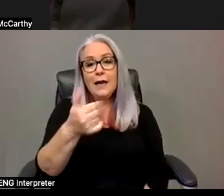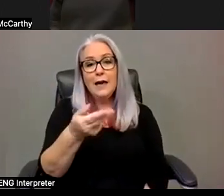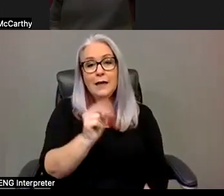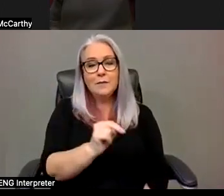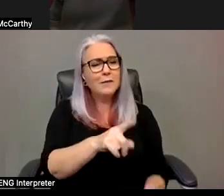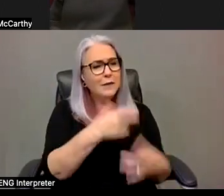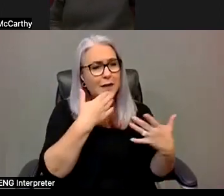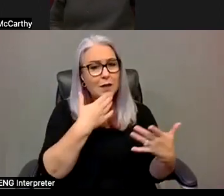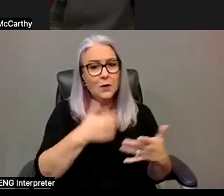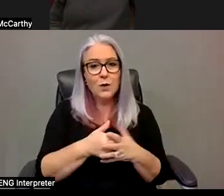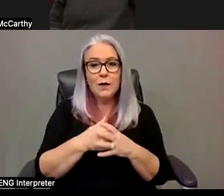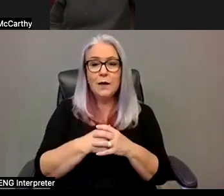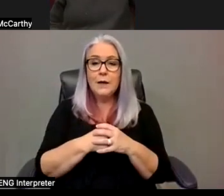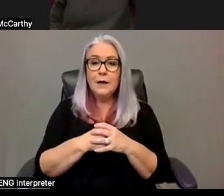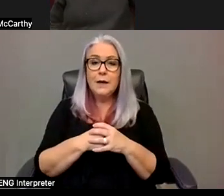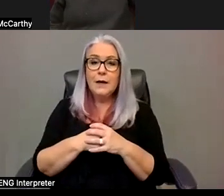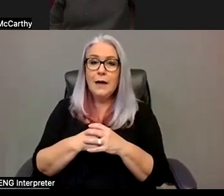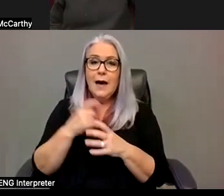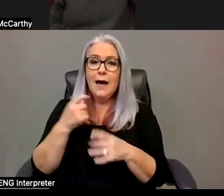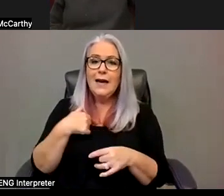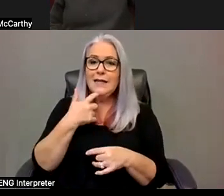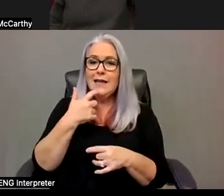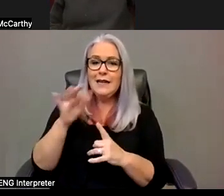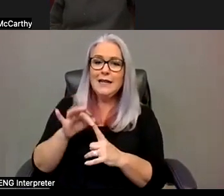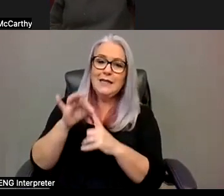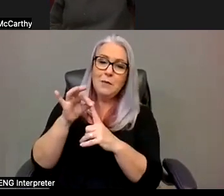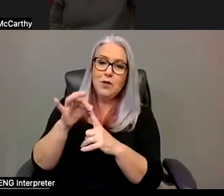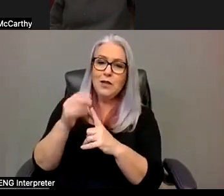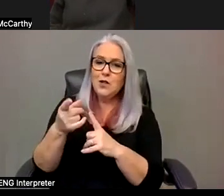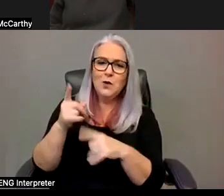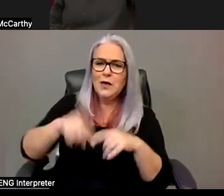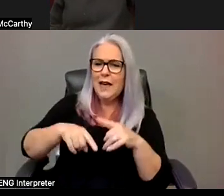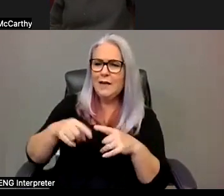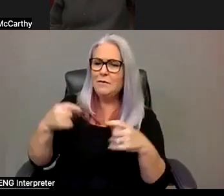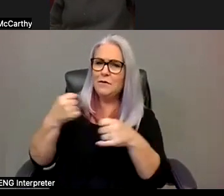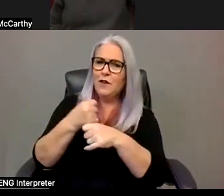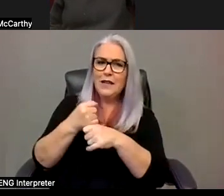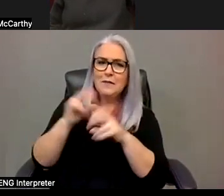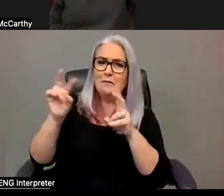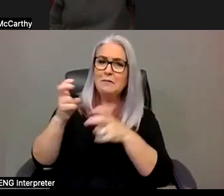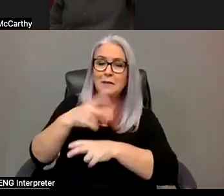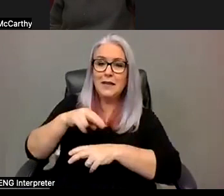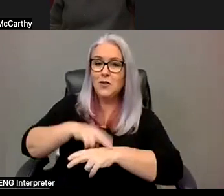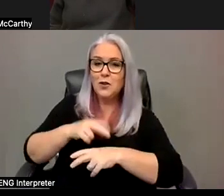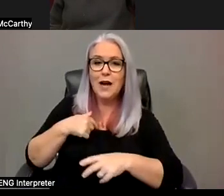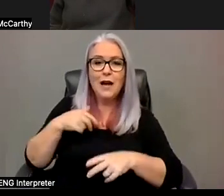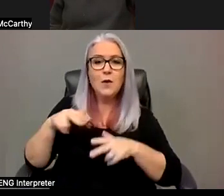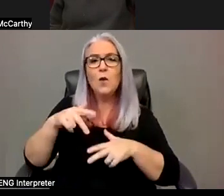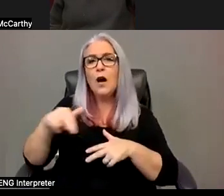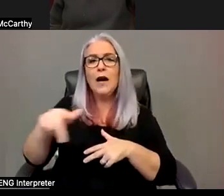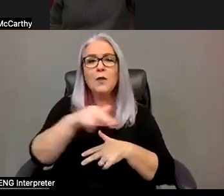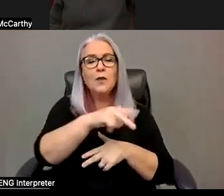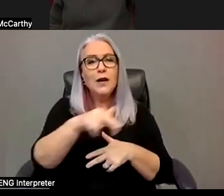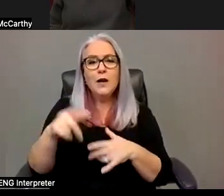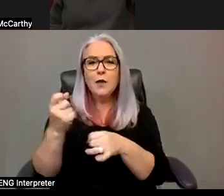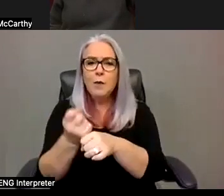I take exception in a funny sense with what David had said about you can't fight nature. And David, just let you know, every day I walk out on the ball fields coaching kids, and I'm